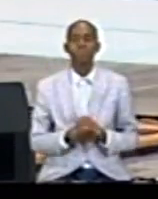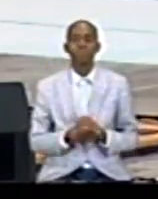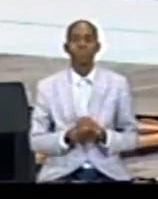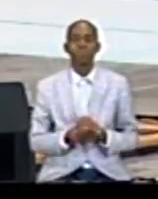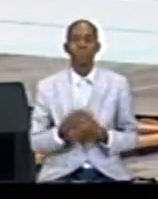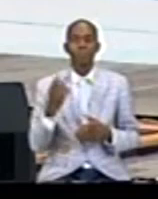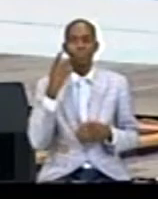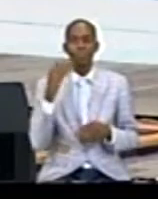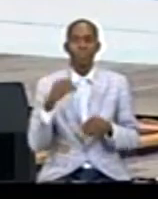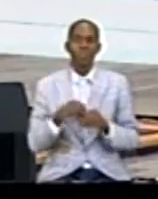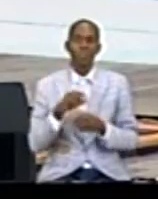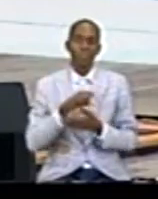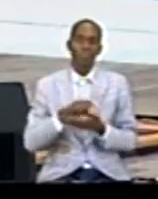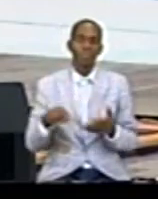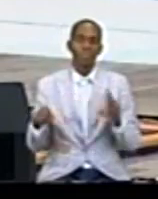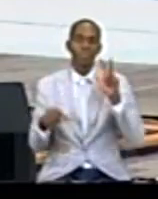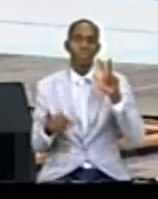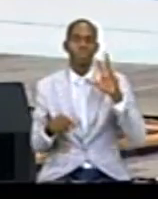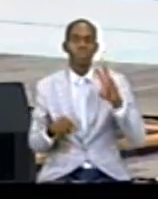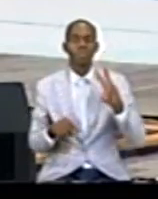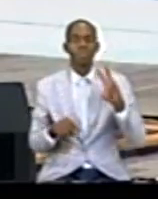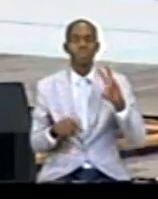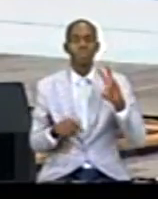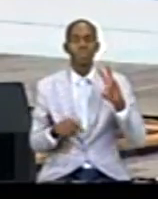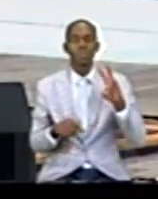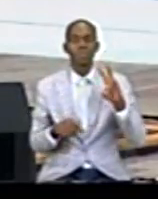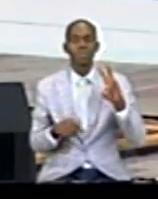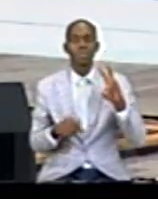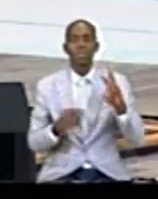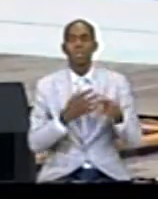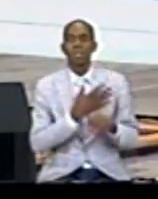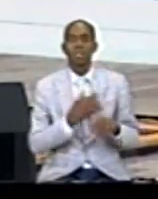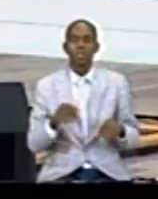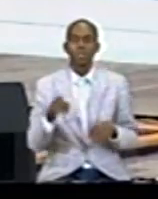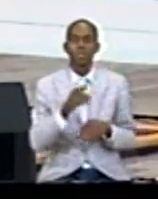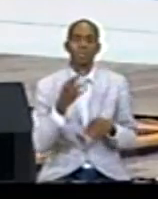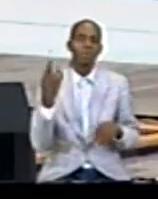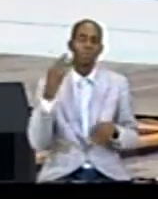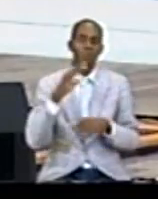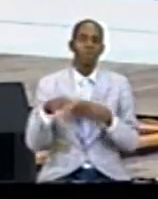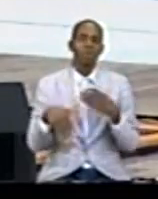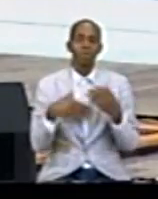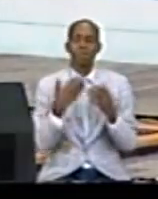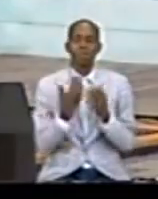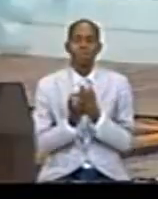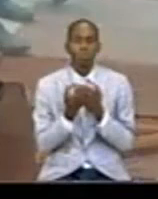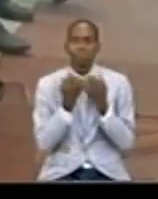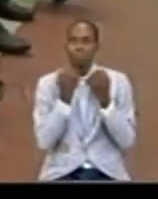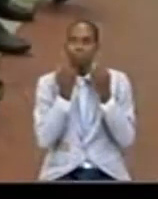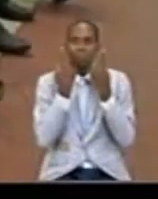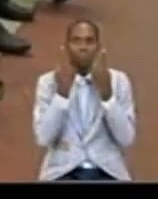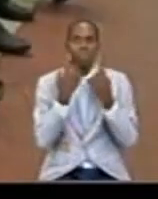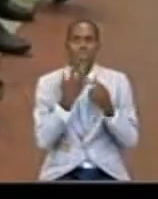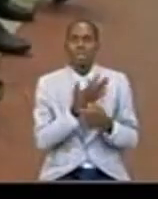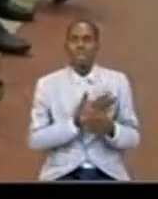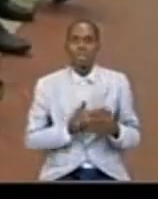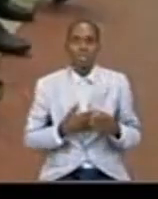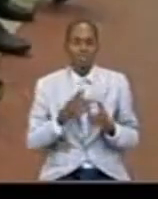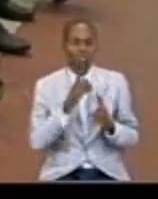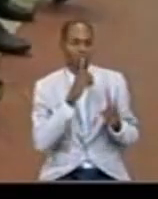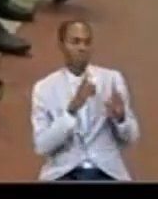Verse 36, and they were all amazed and spake